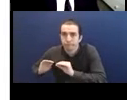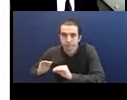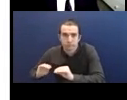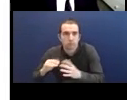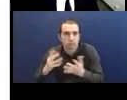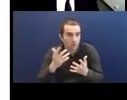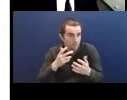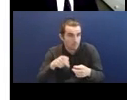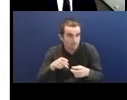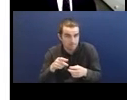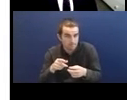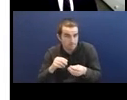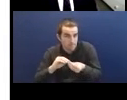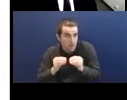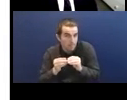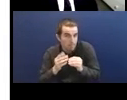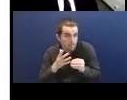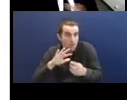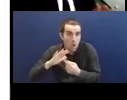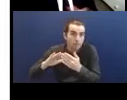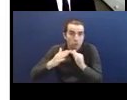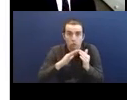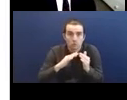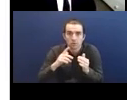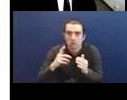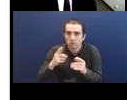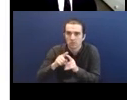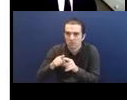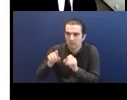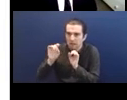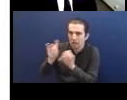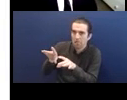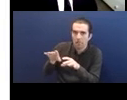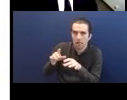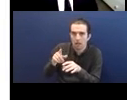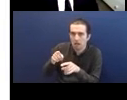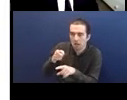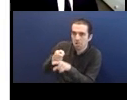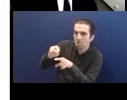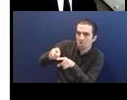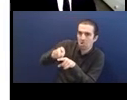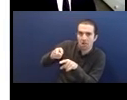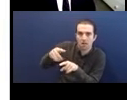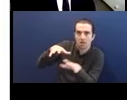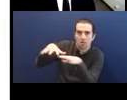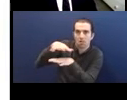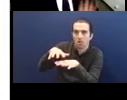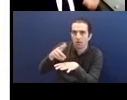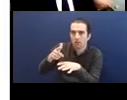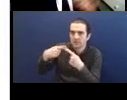art and drama and go out at break, but the lessons should be separate. So then the square pegs were taught in a separate